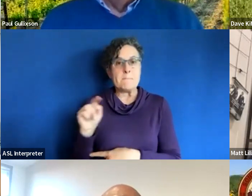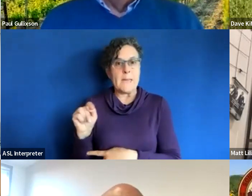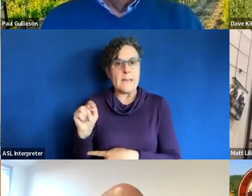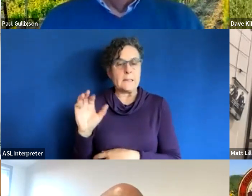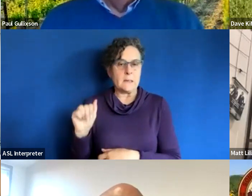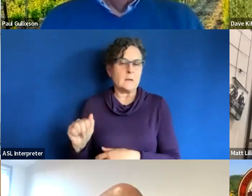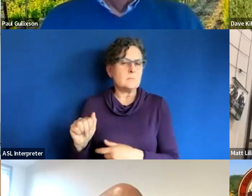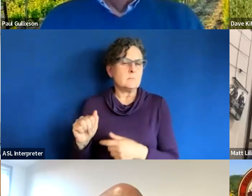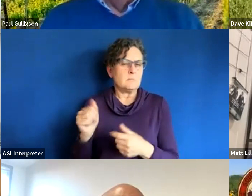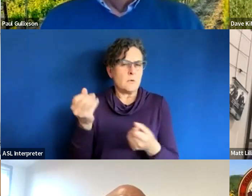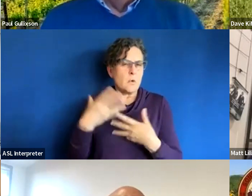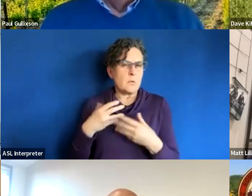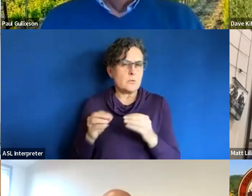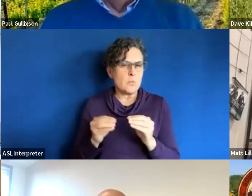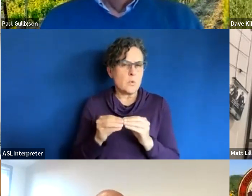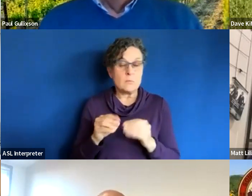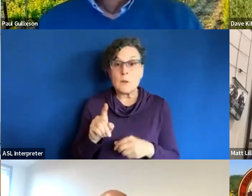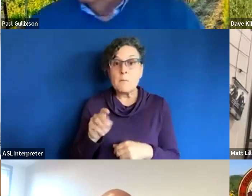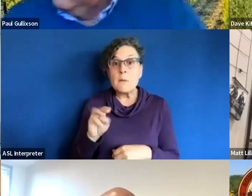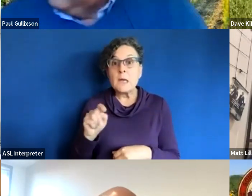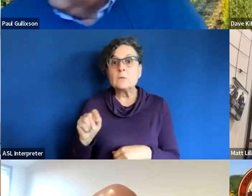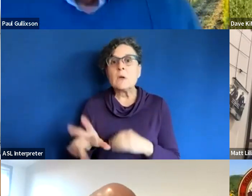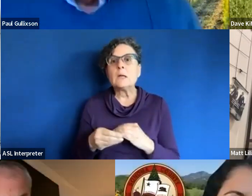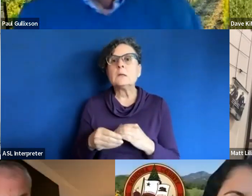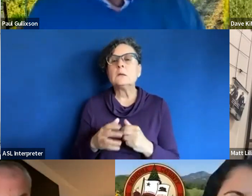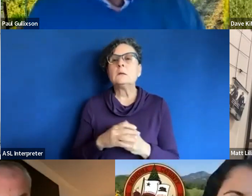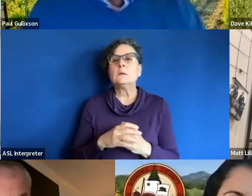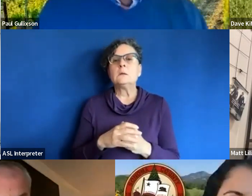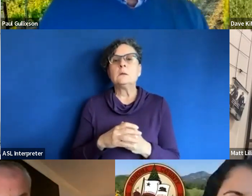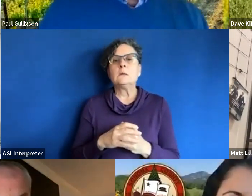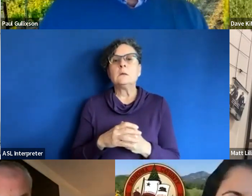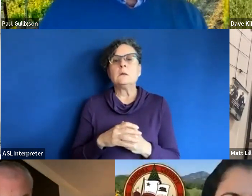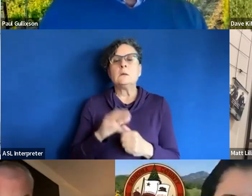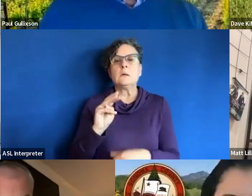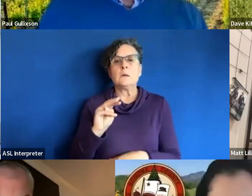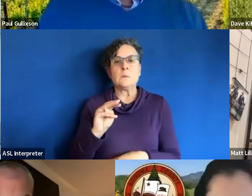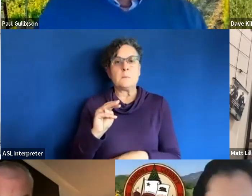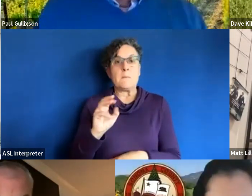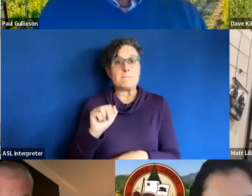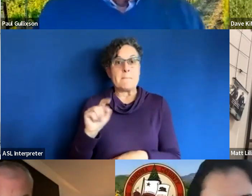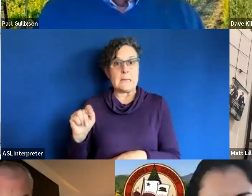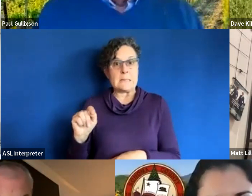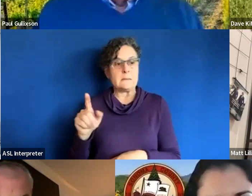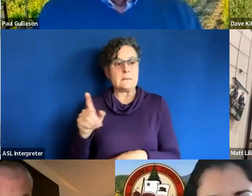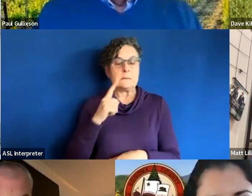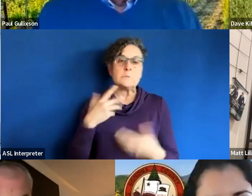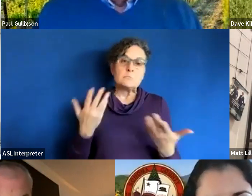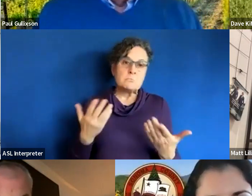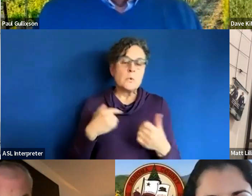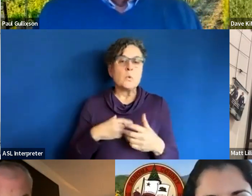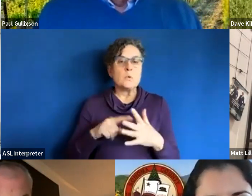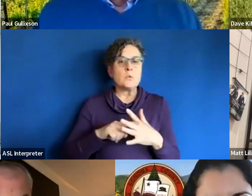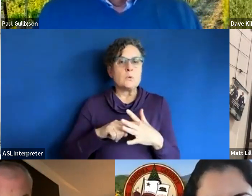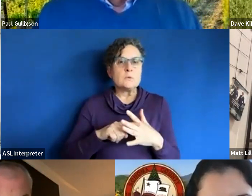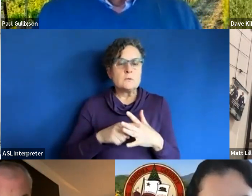around this. So Matt, you wanted to add some things? Go ahead. Sure. Yeah, it'll technically, we'll start